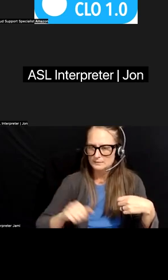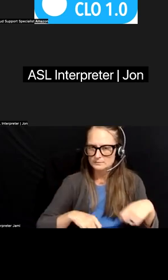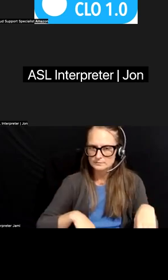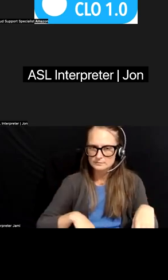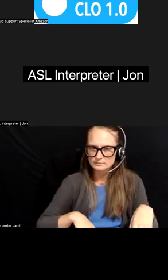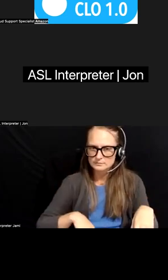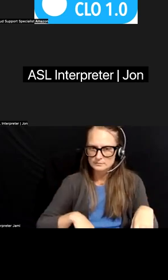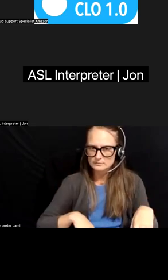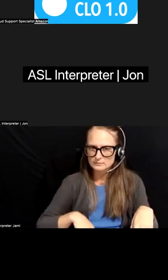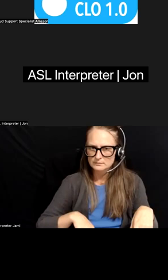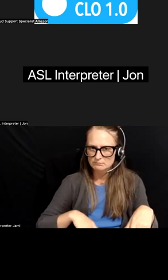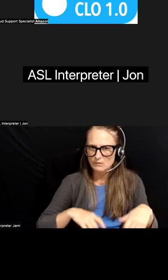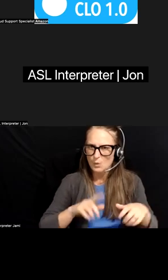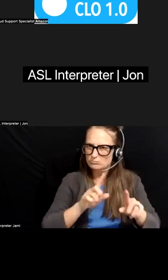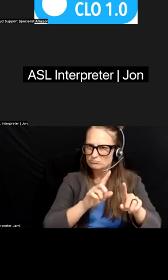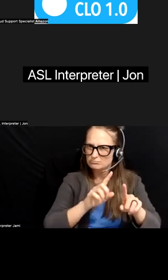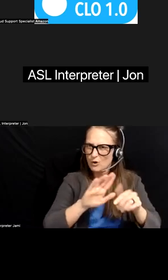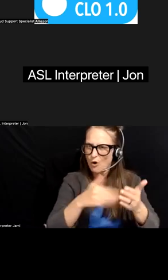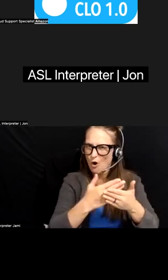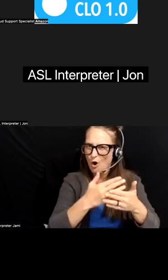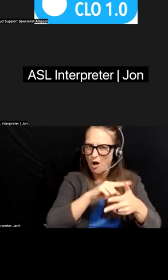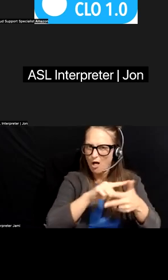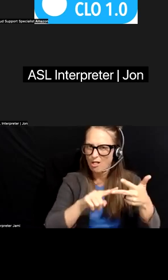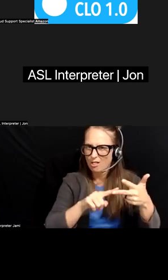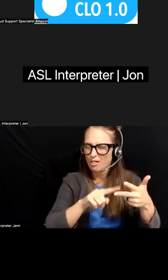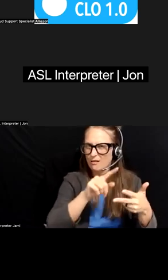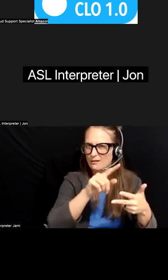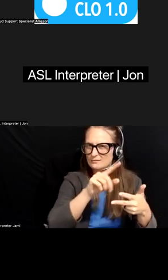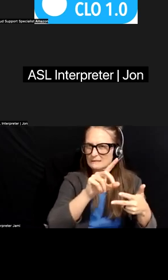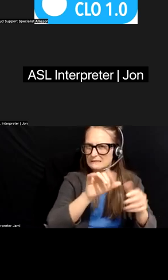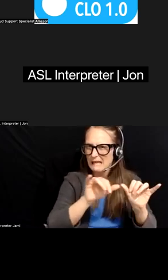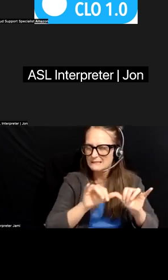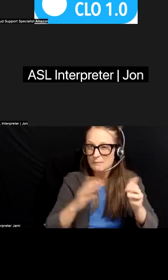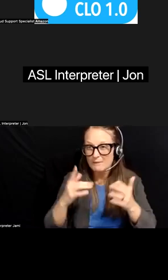So these are all sizes. You might have heard of gigs, megs, and so